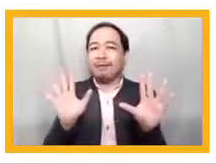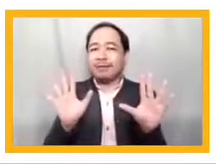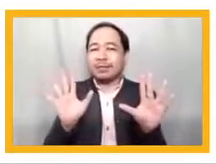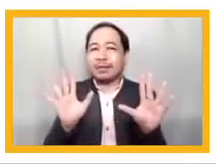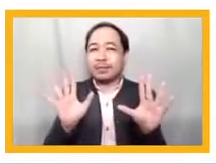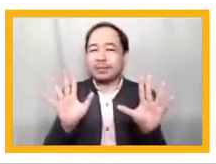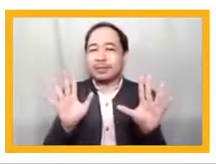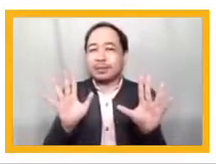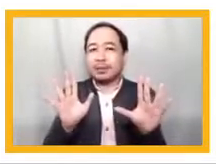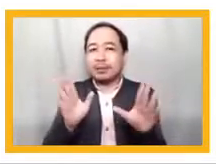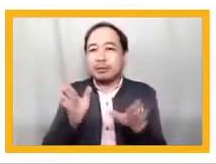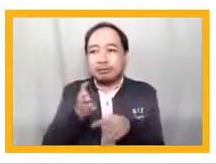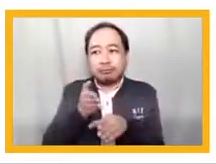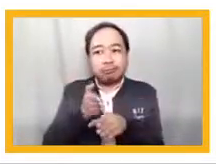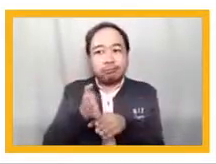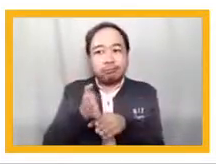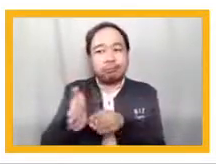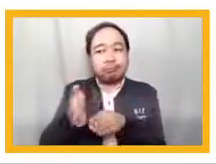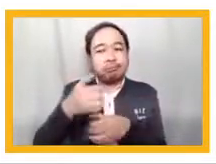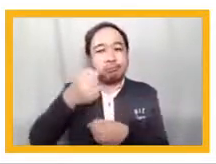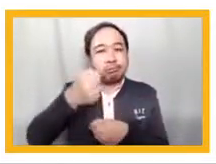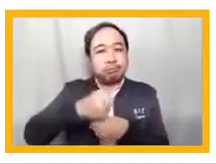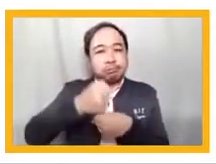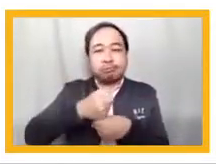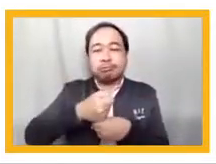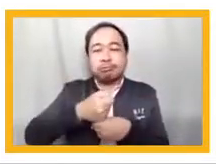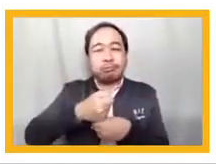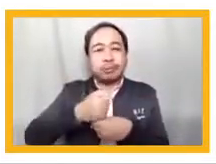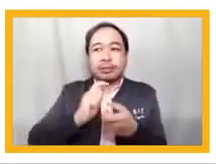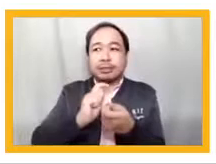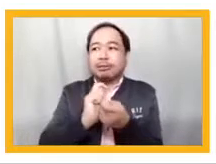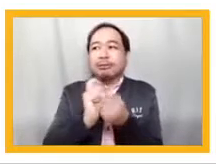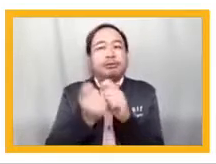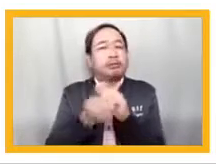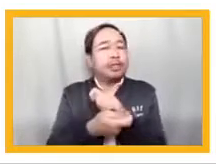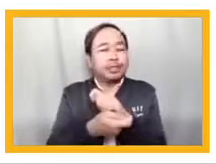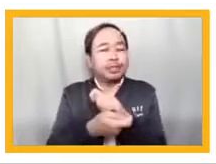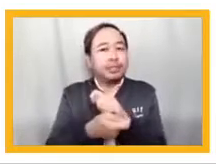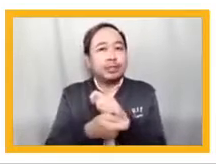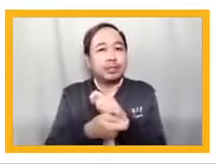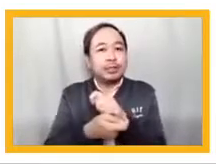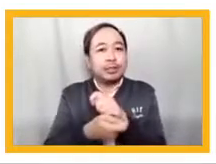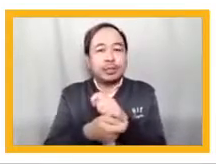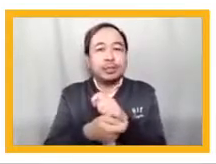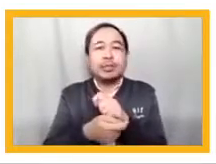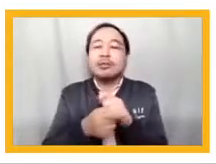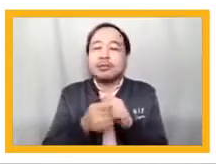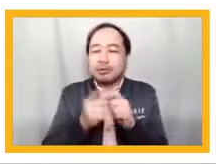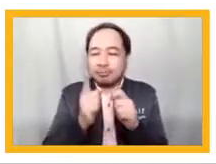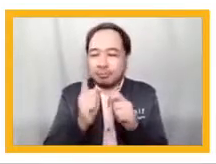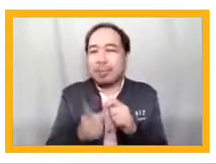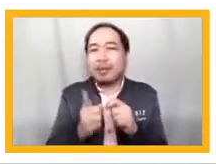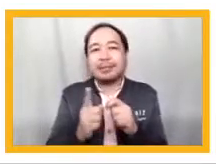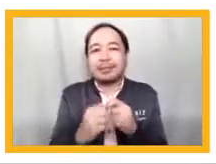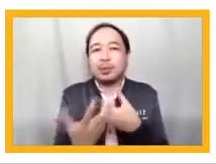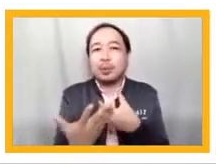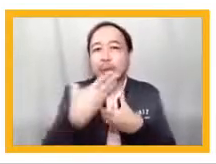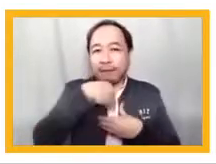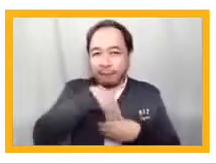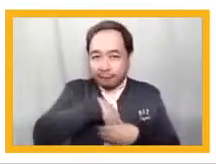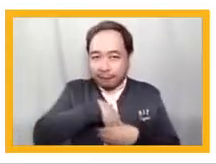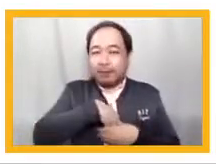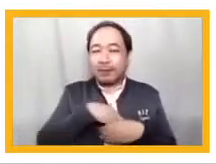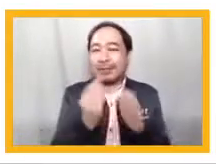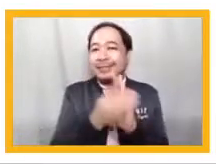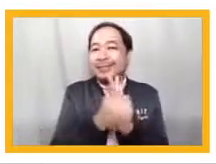industrial revolution and digital transformation requires software AI skill to everyone in all area of industry.